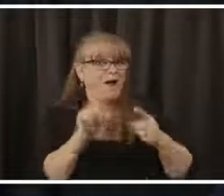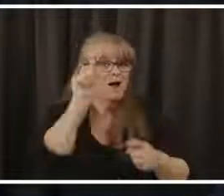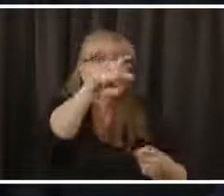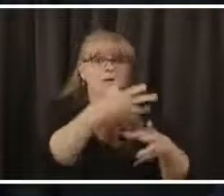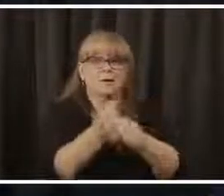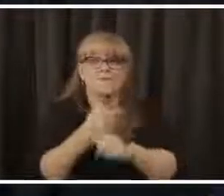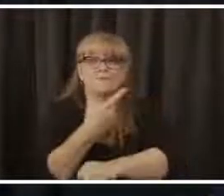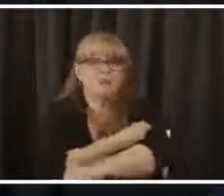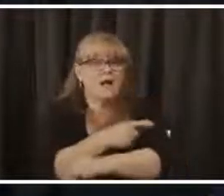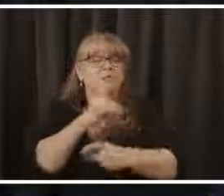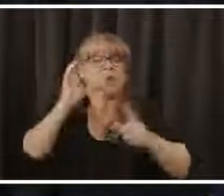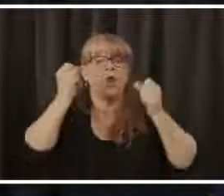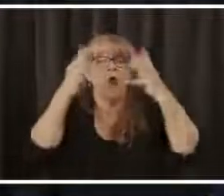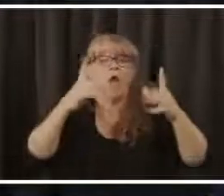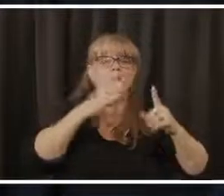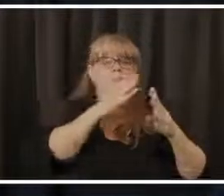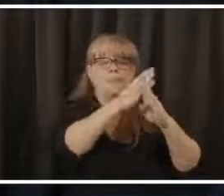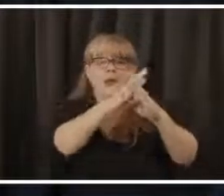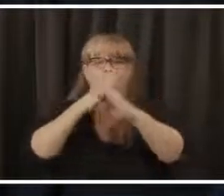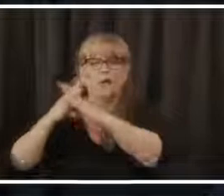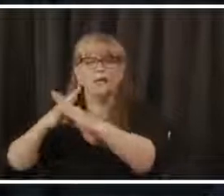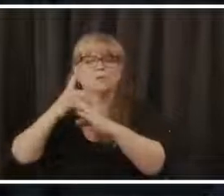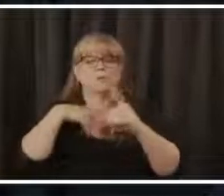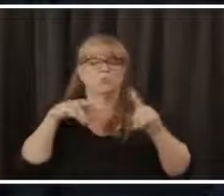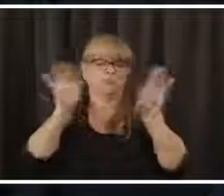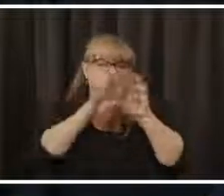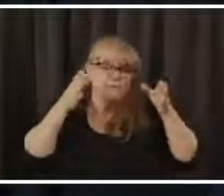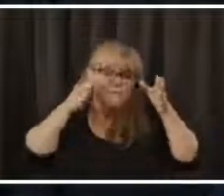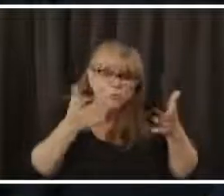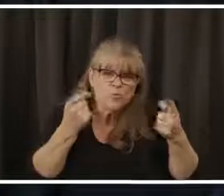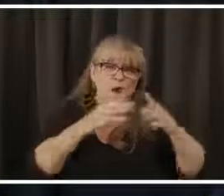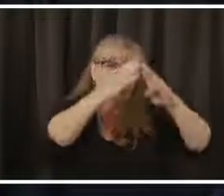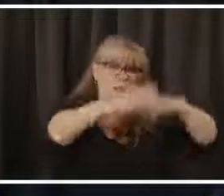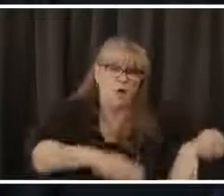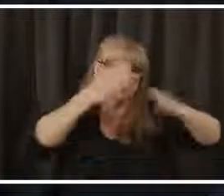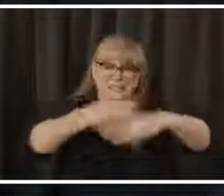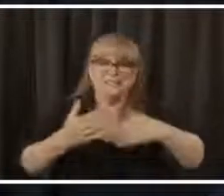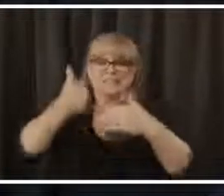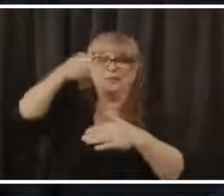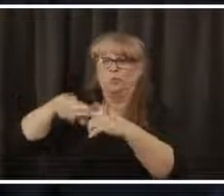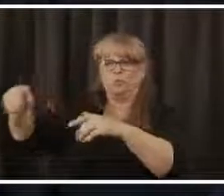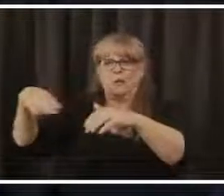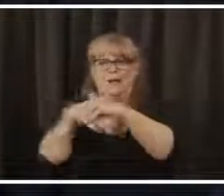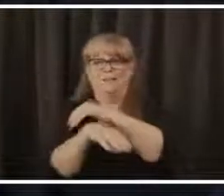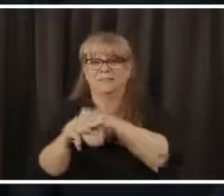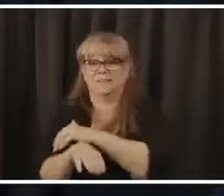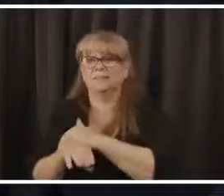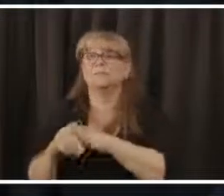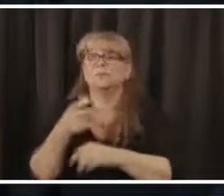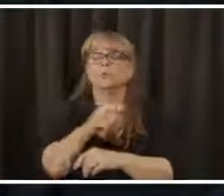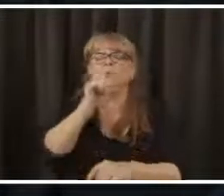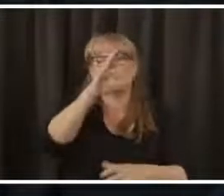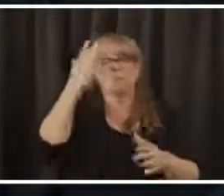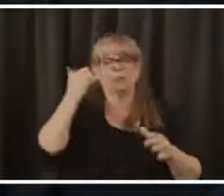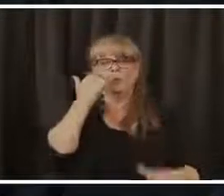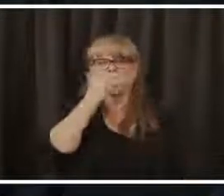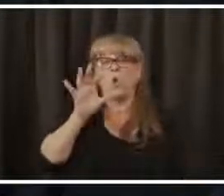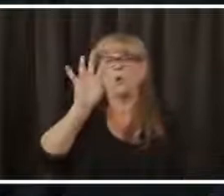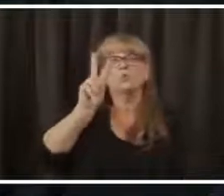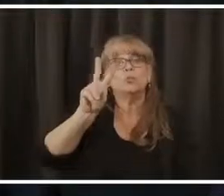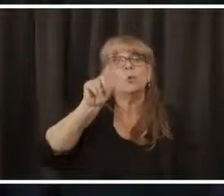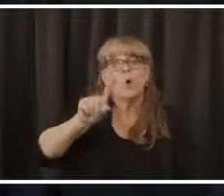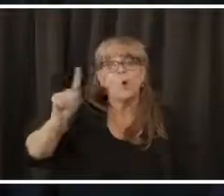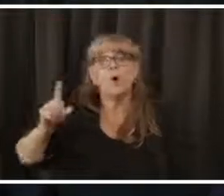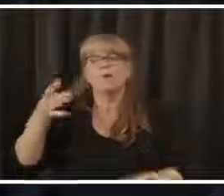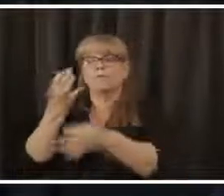You can't get a ride, call 211. You don't want to mess with setting up an appointment, show up without one at one of these sites and get it. You're in a rural area, the